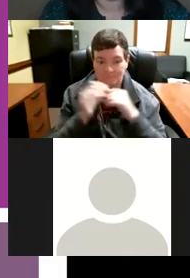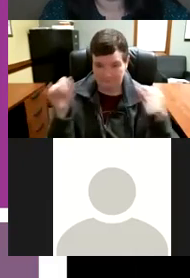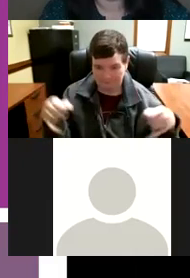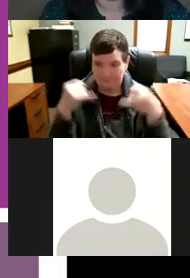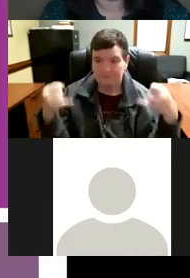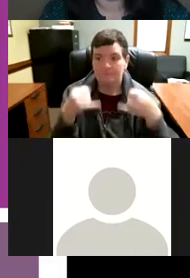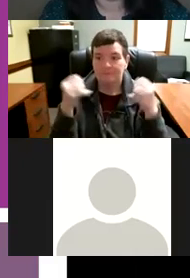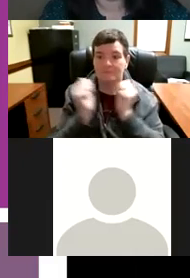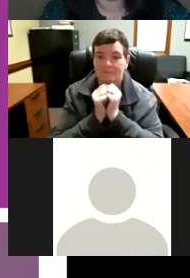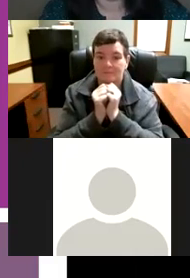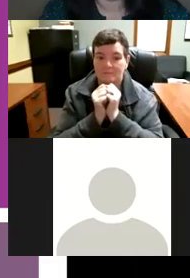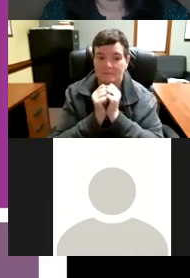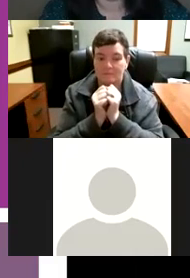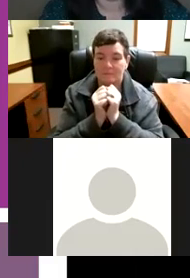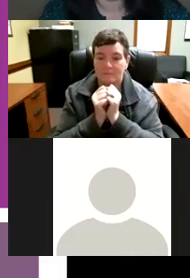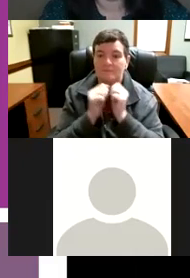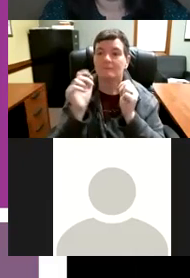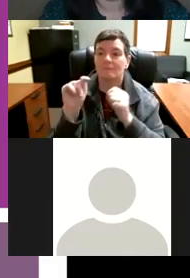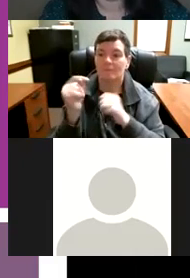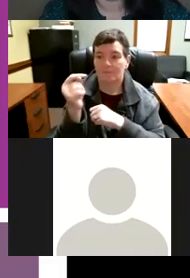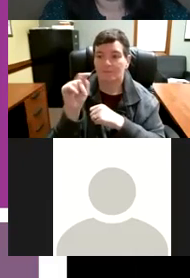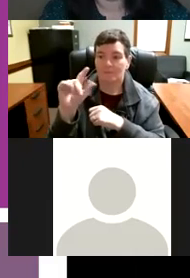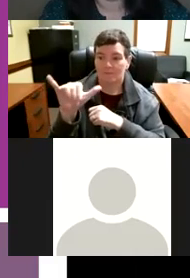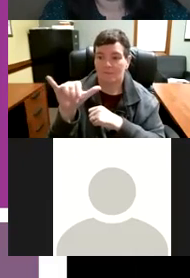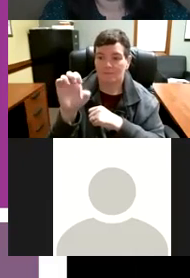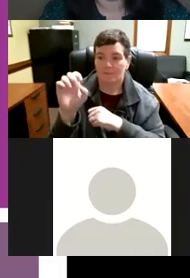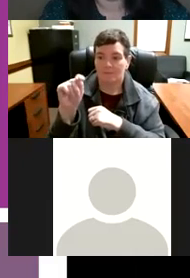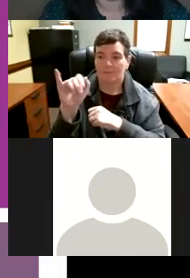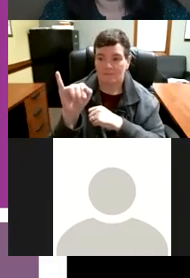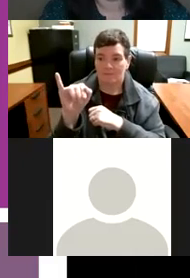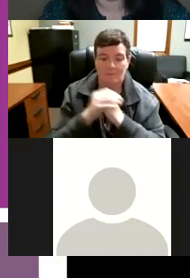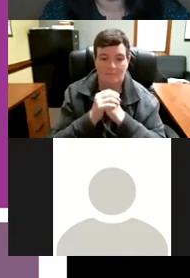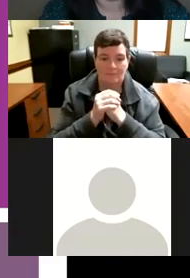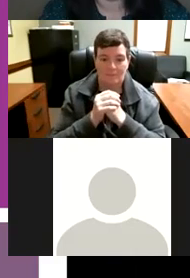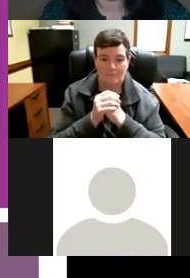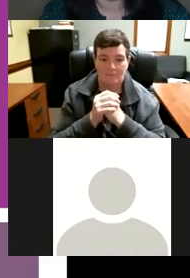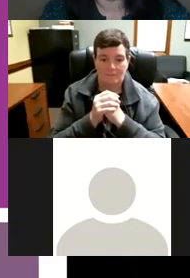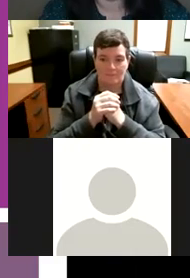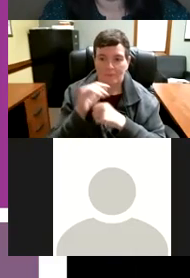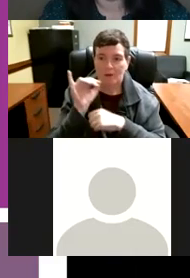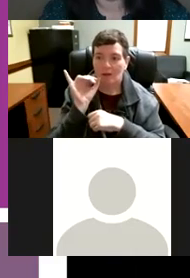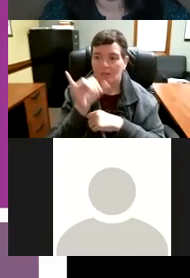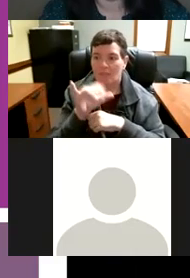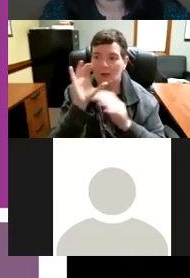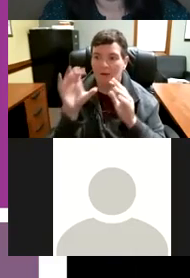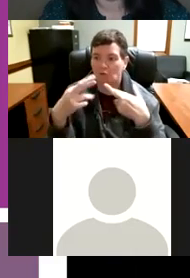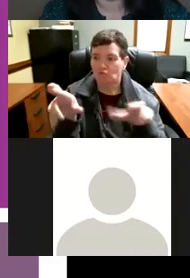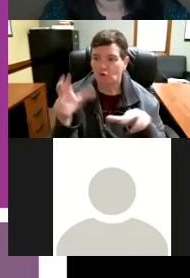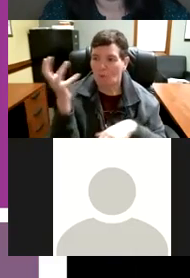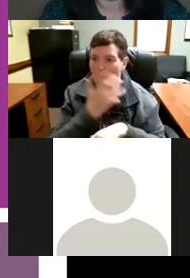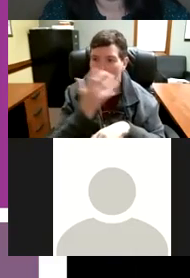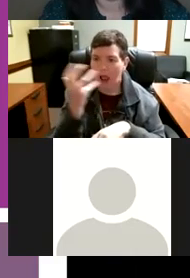Spaghetti with the Yeti. Oh my goodness. Look at that room.